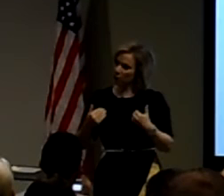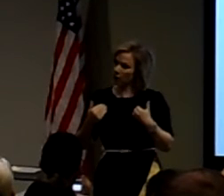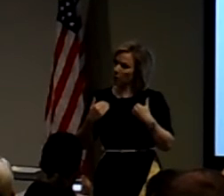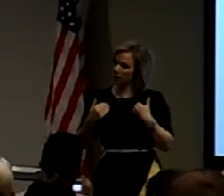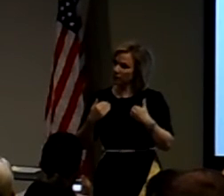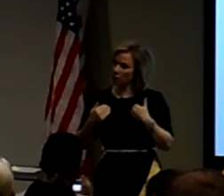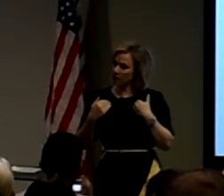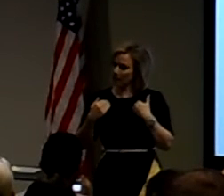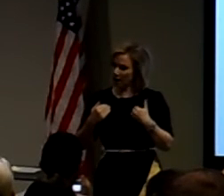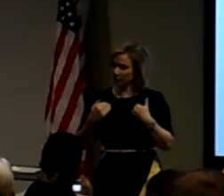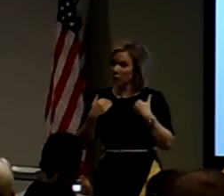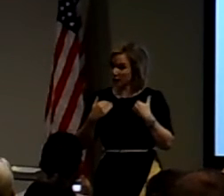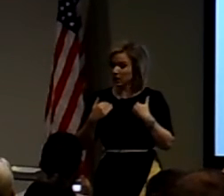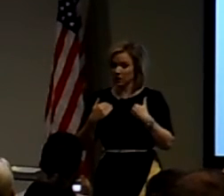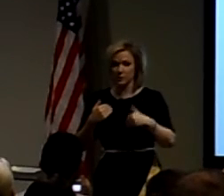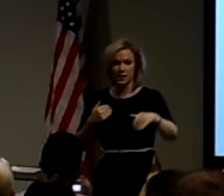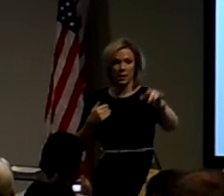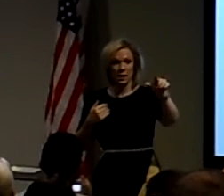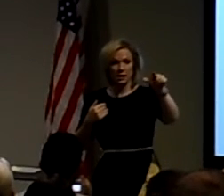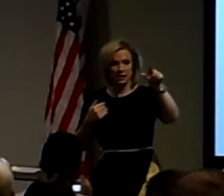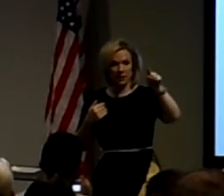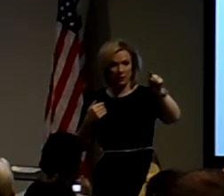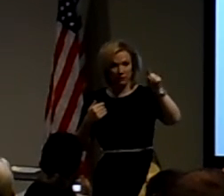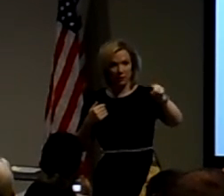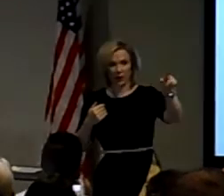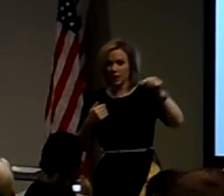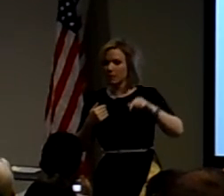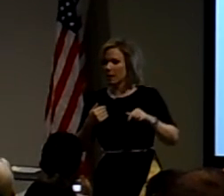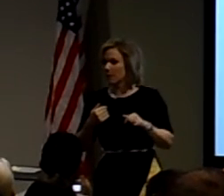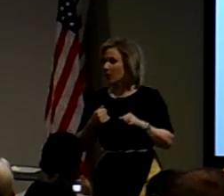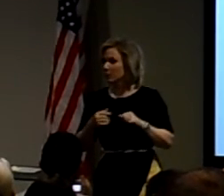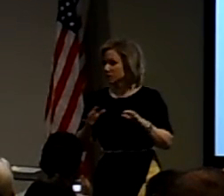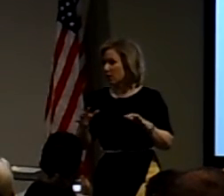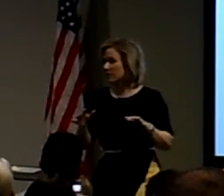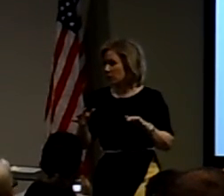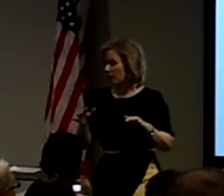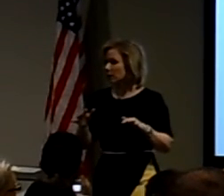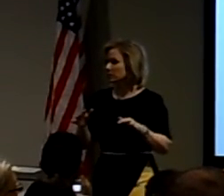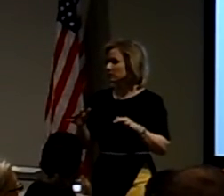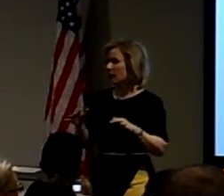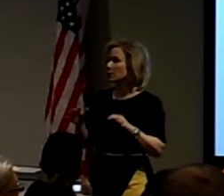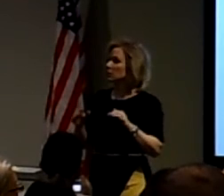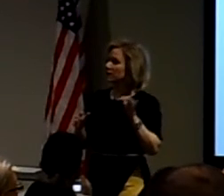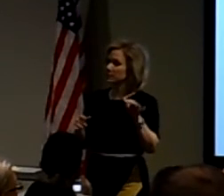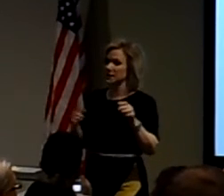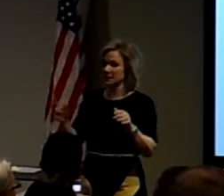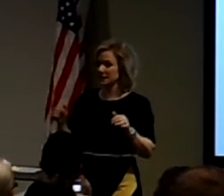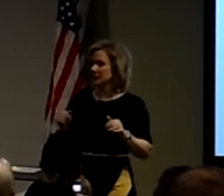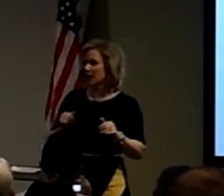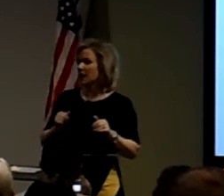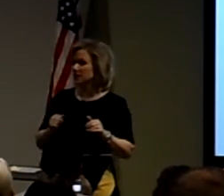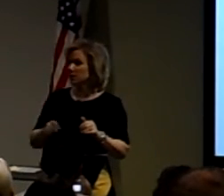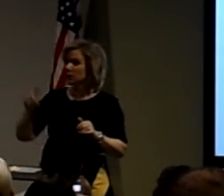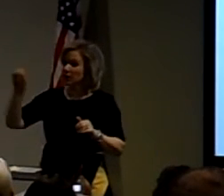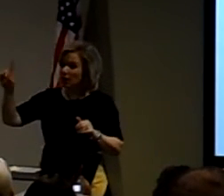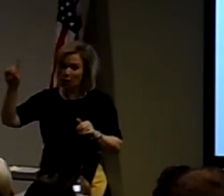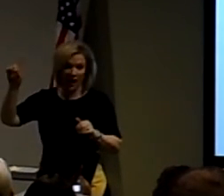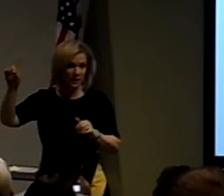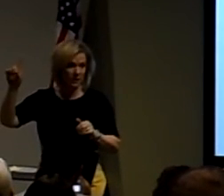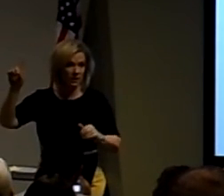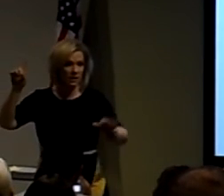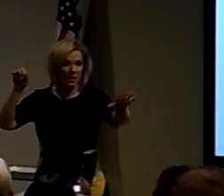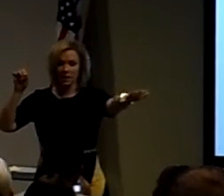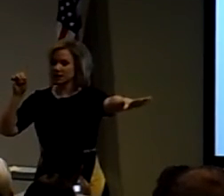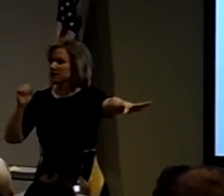for 74.4 years to hit Vera and Barbara's driving record. I would drive from 16 to 90 with